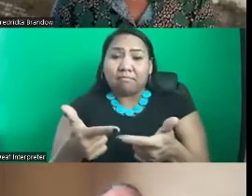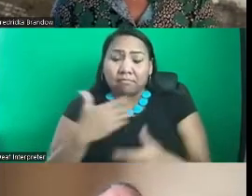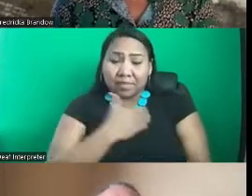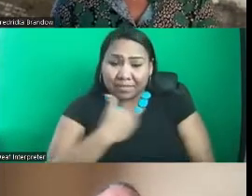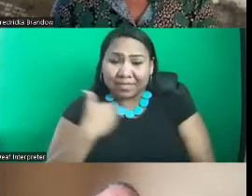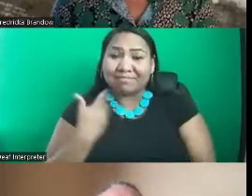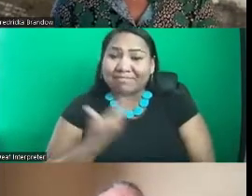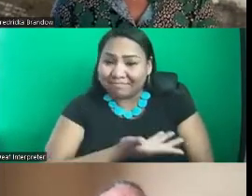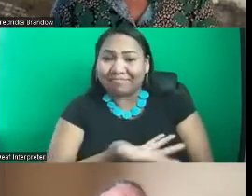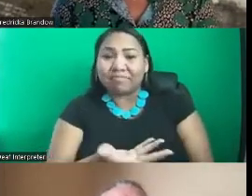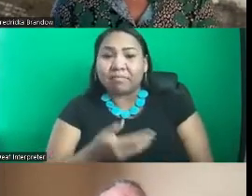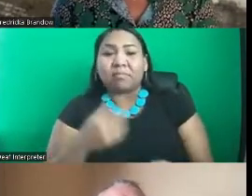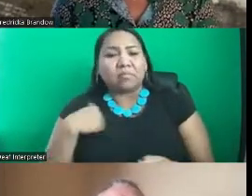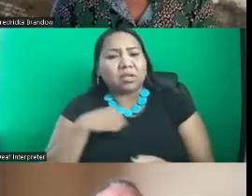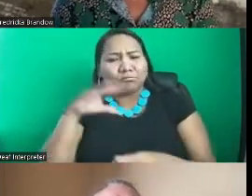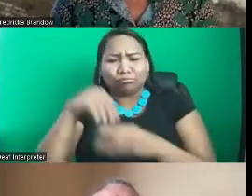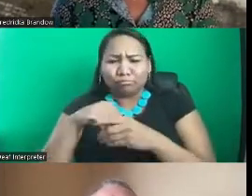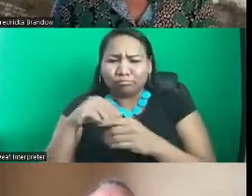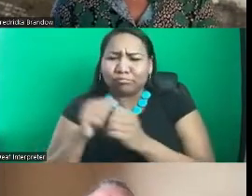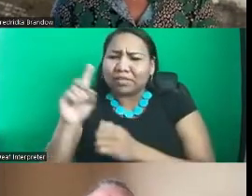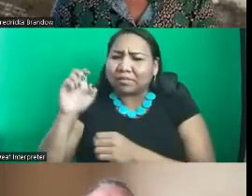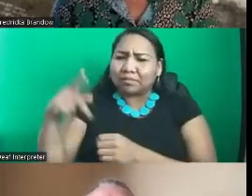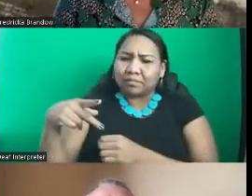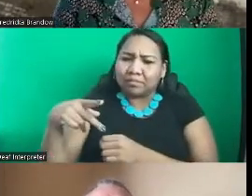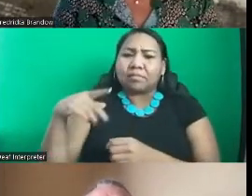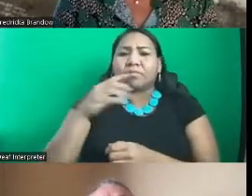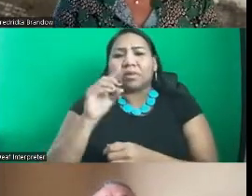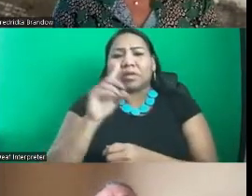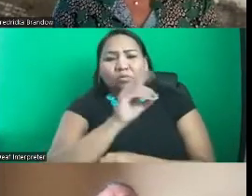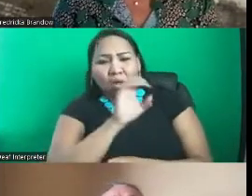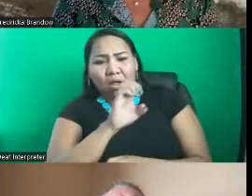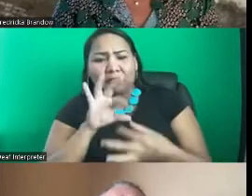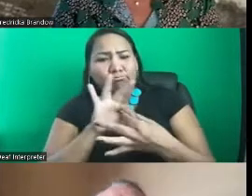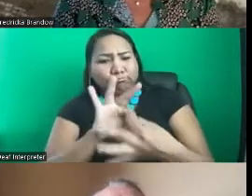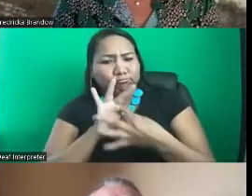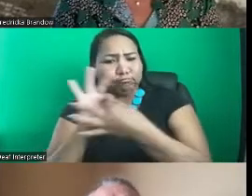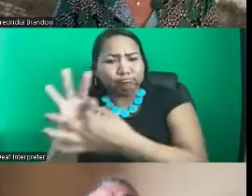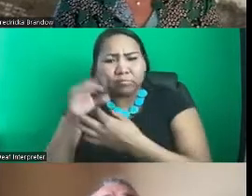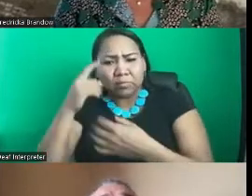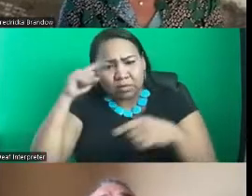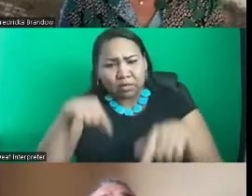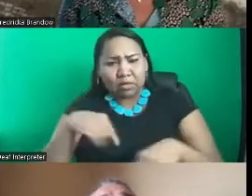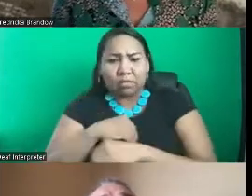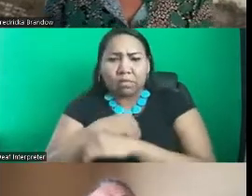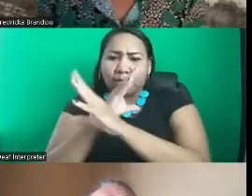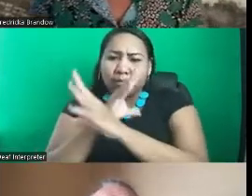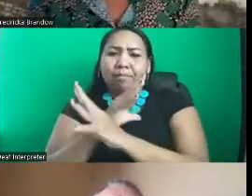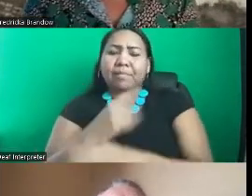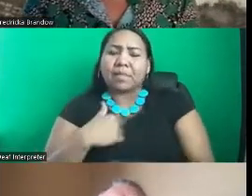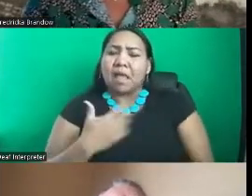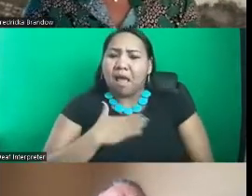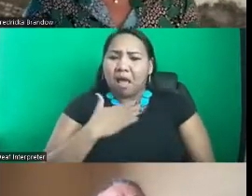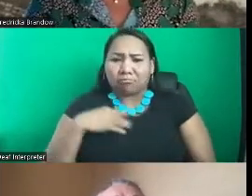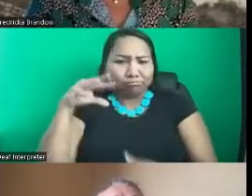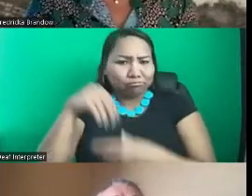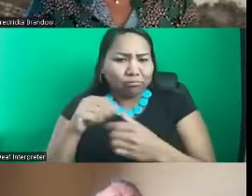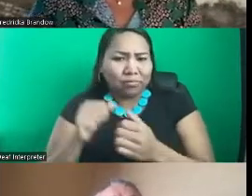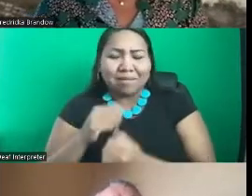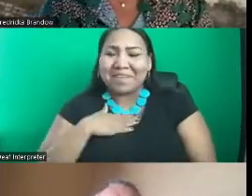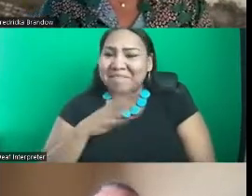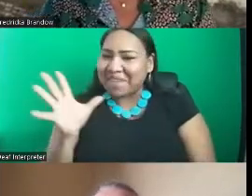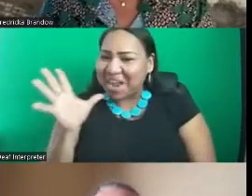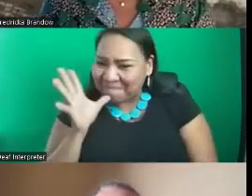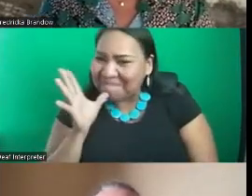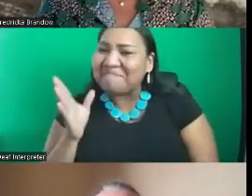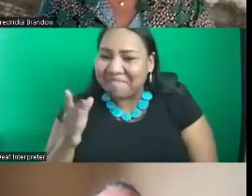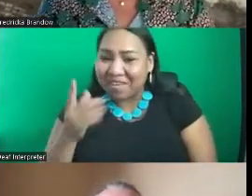with these webinars, and it's been wonderful to be able to include my mom, my Ina. Actually, on my presentation on